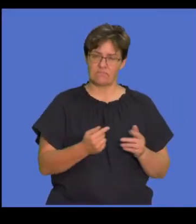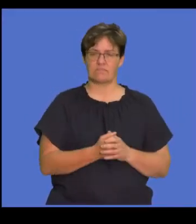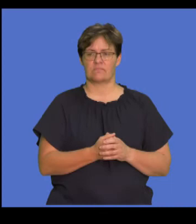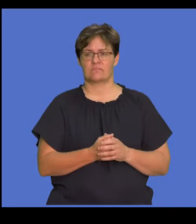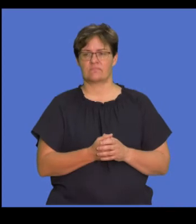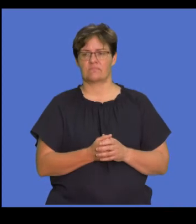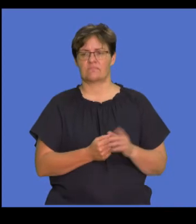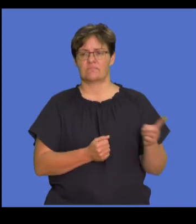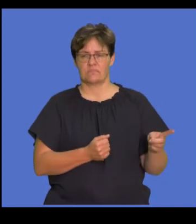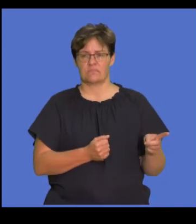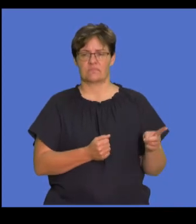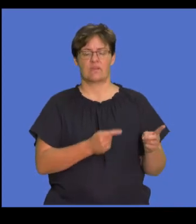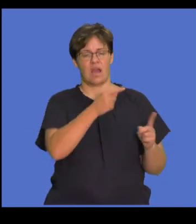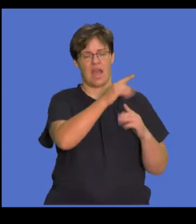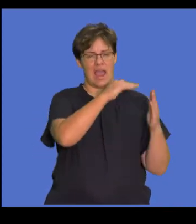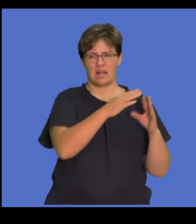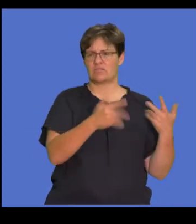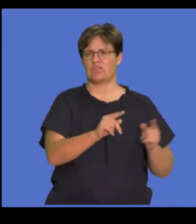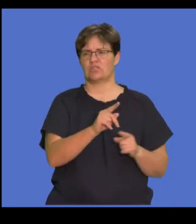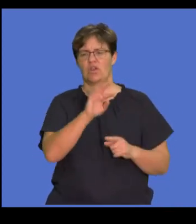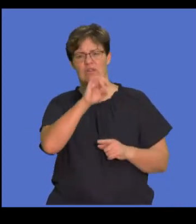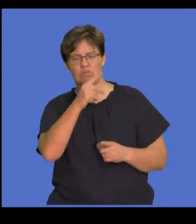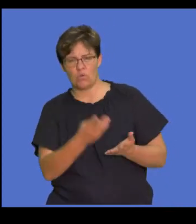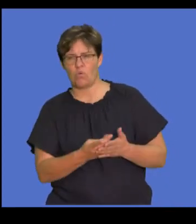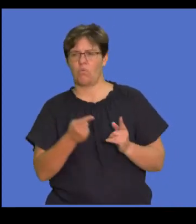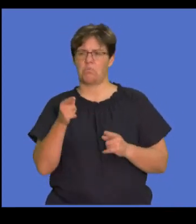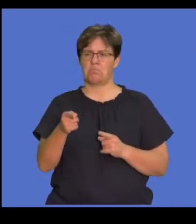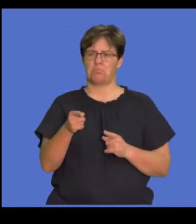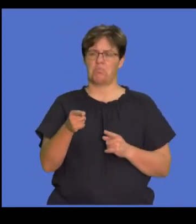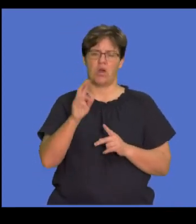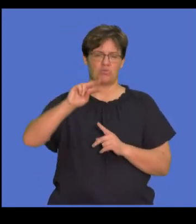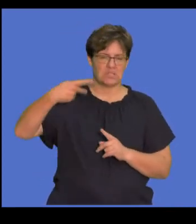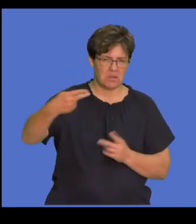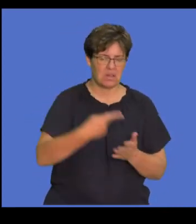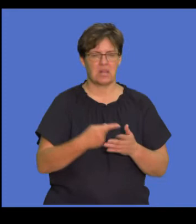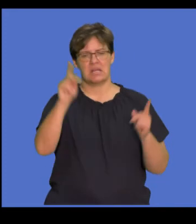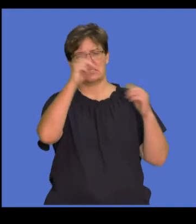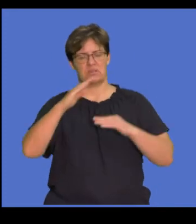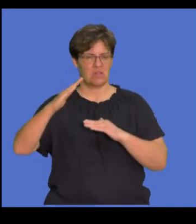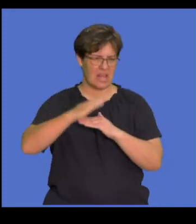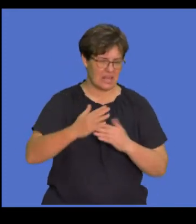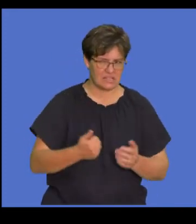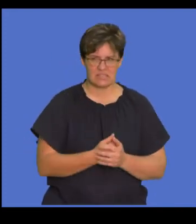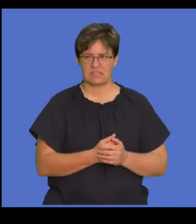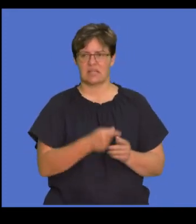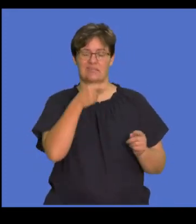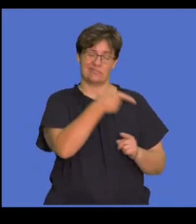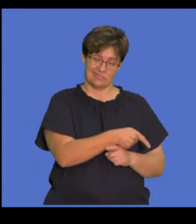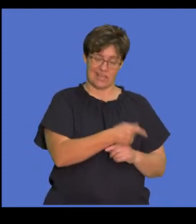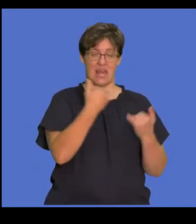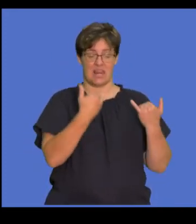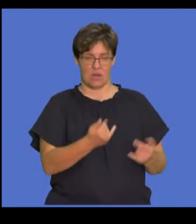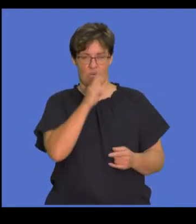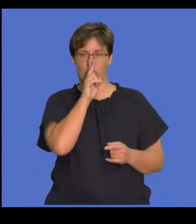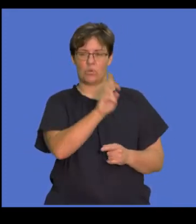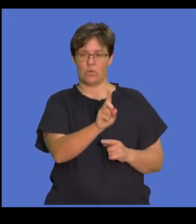and we went on to our ratios, the reciprocals, our very special people, which are special angles. Then now